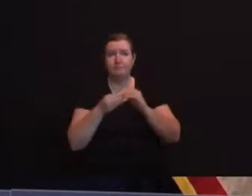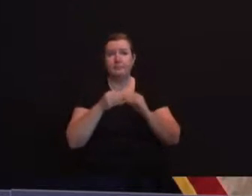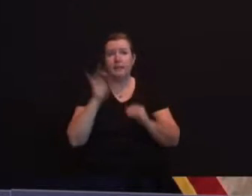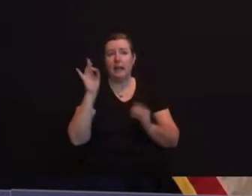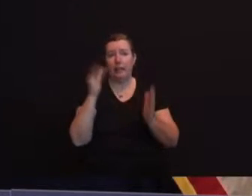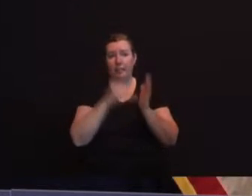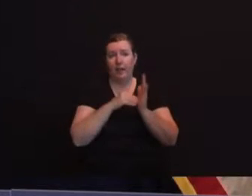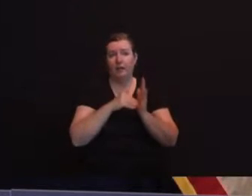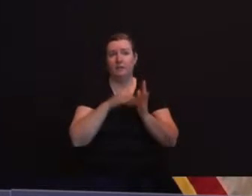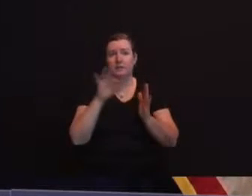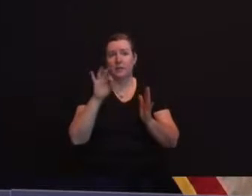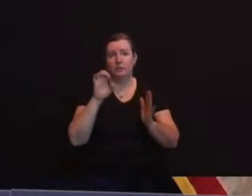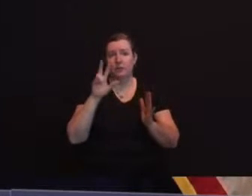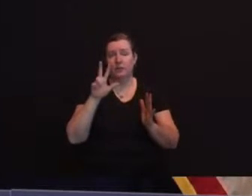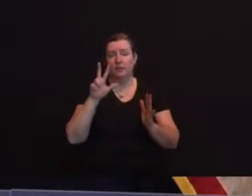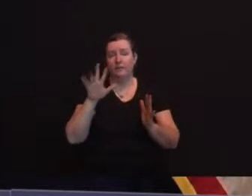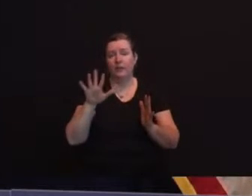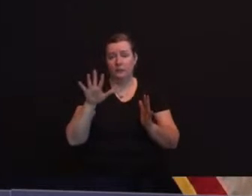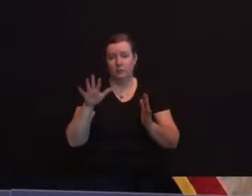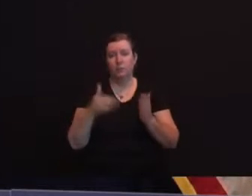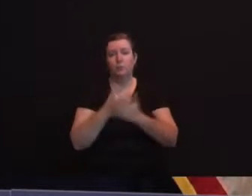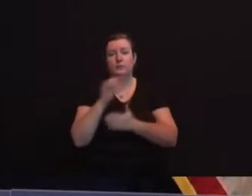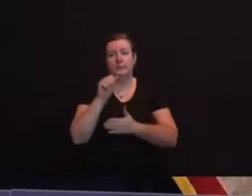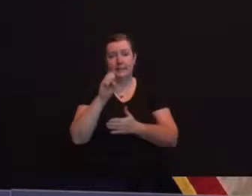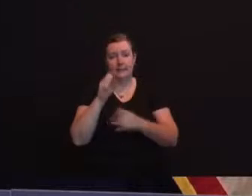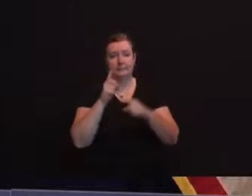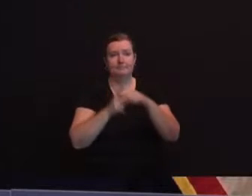8,935 new cases, and today an additional